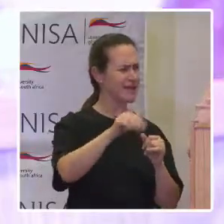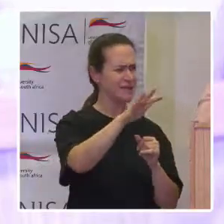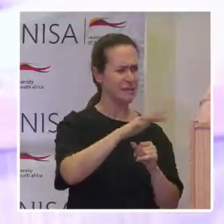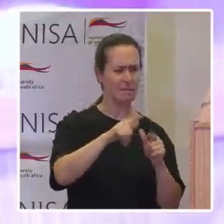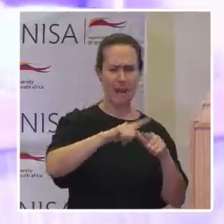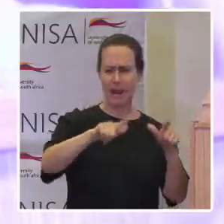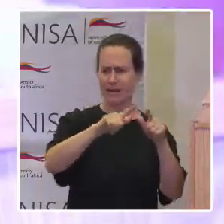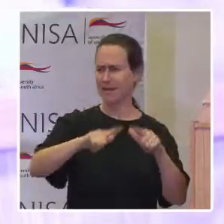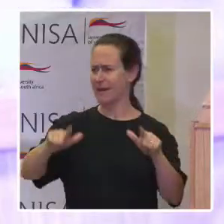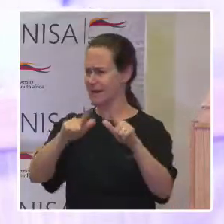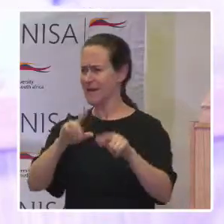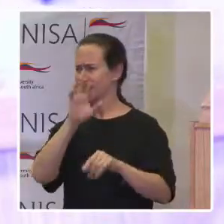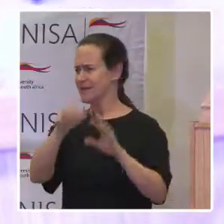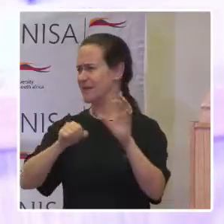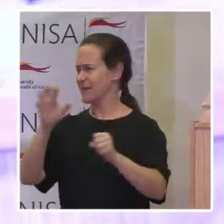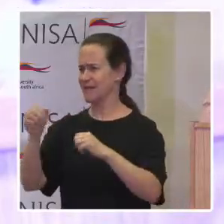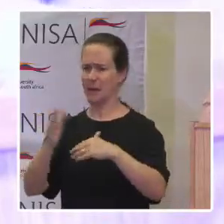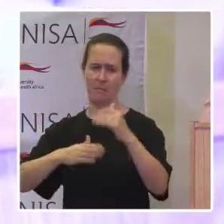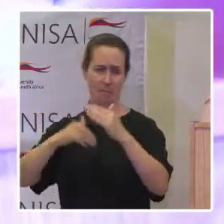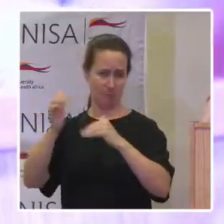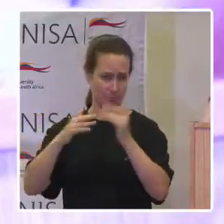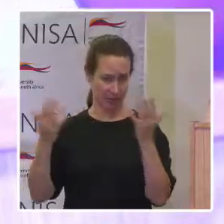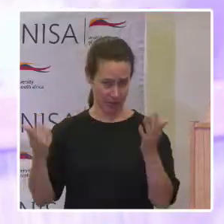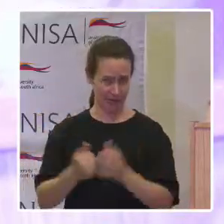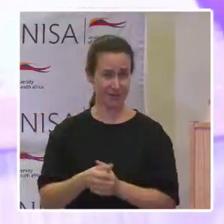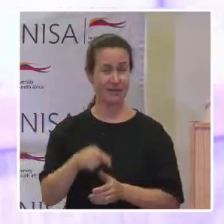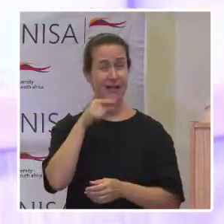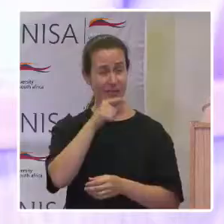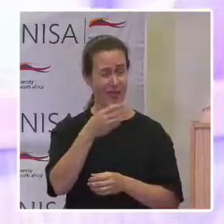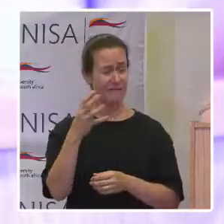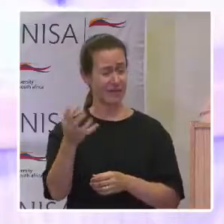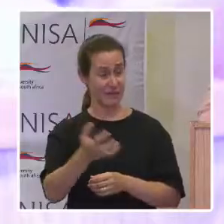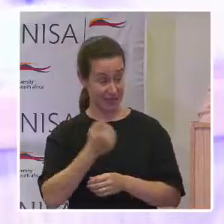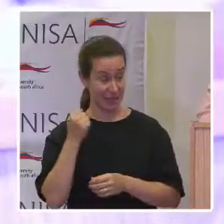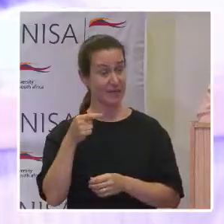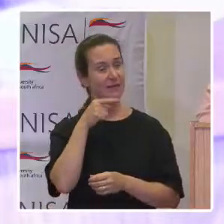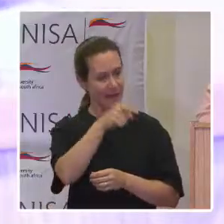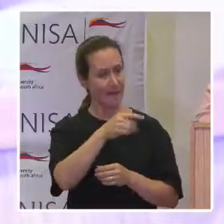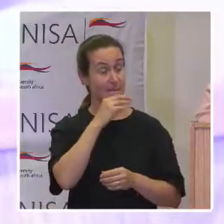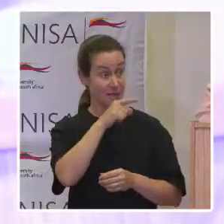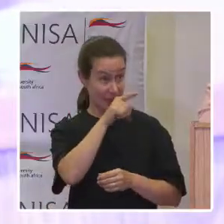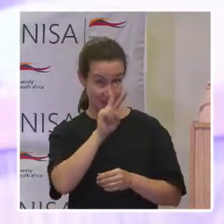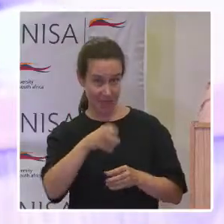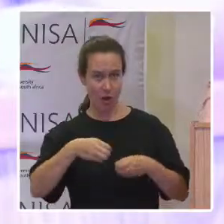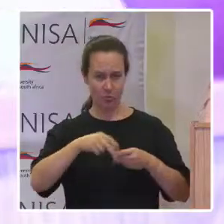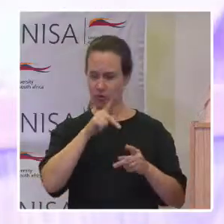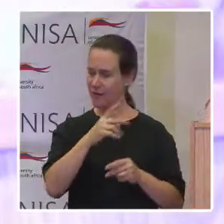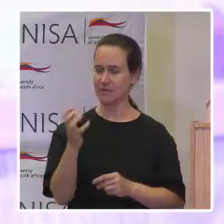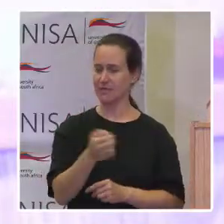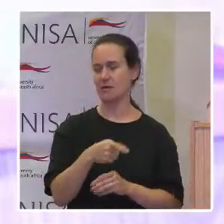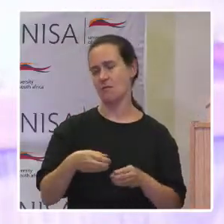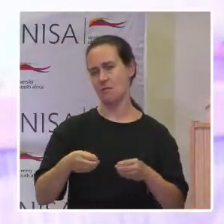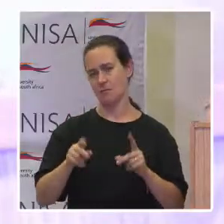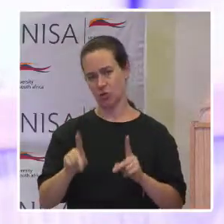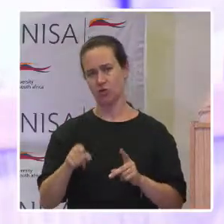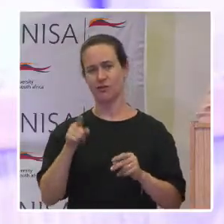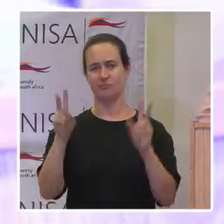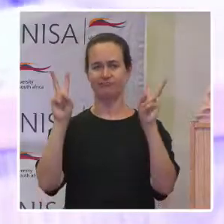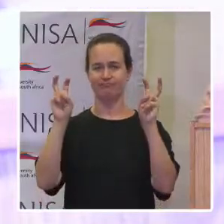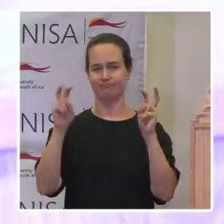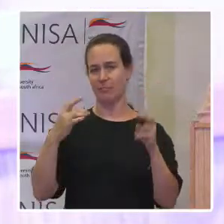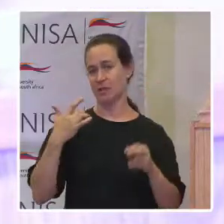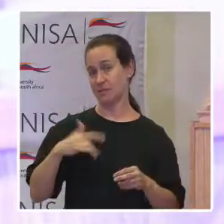everything. Already, yes, already they have taken on this initiative of the smart